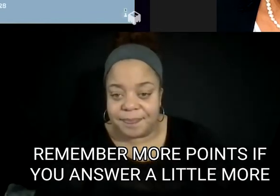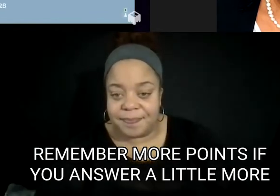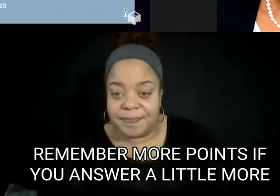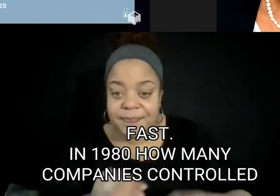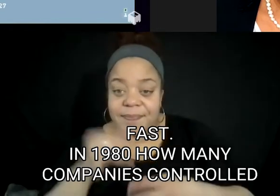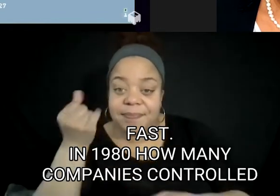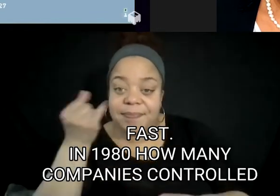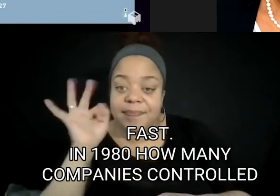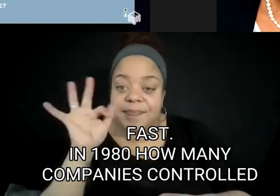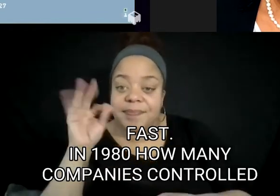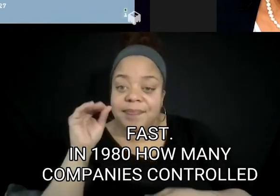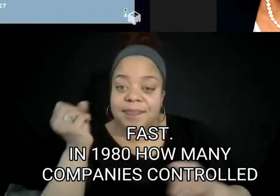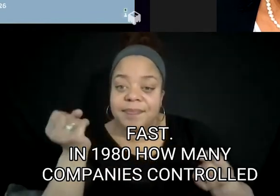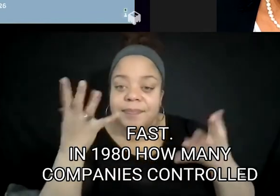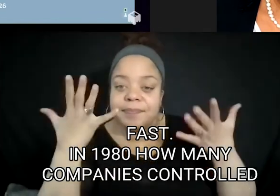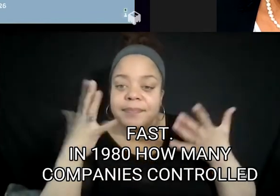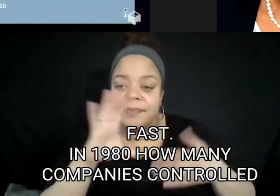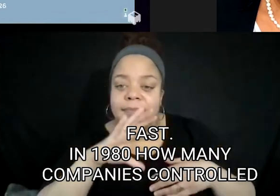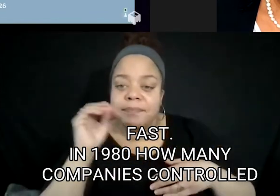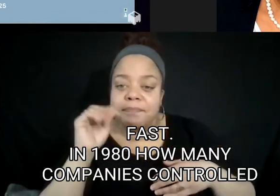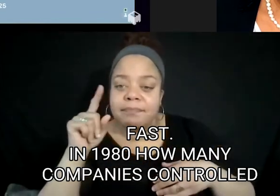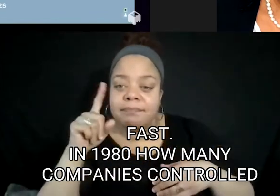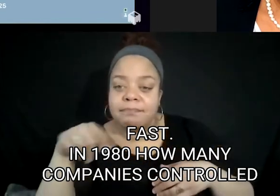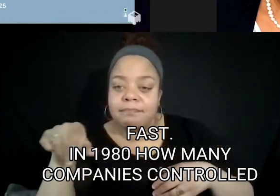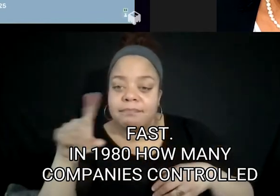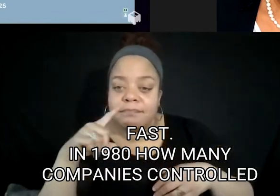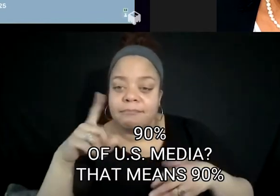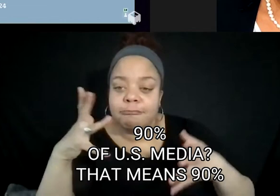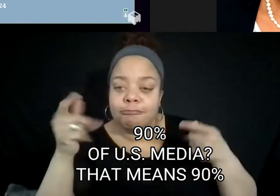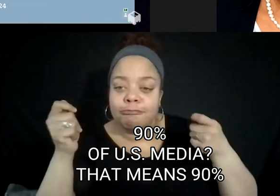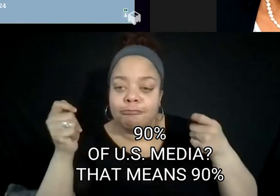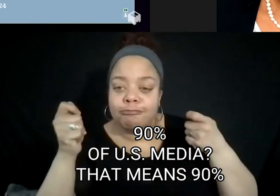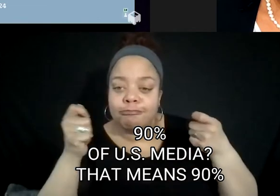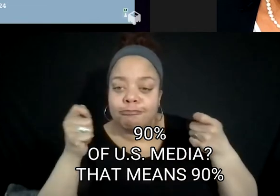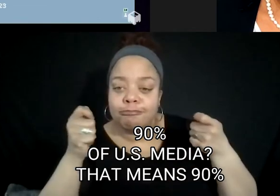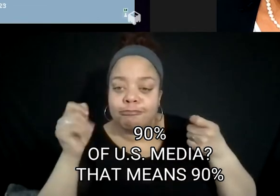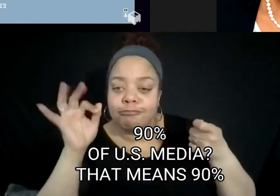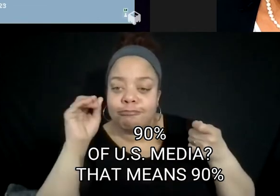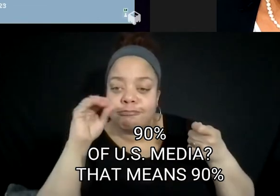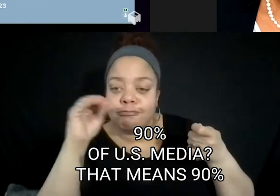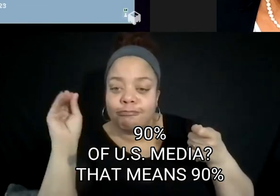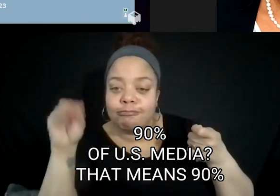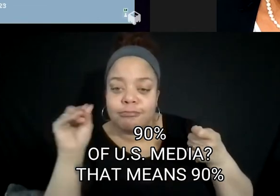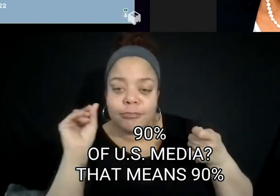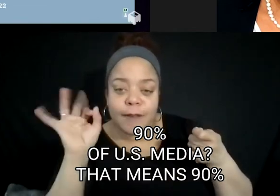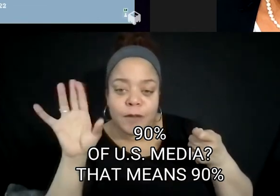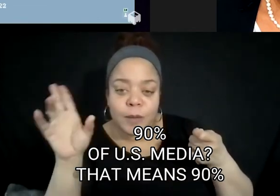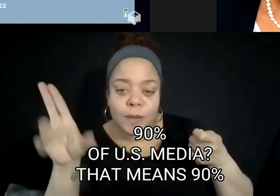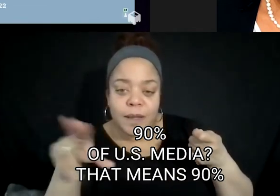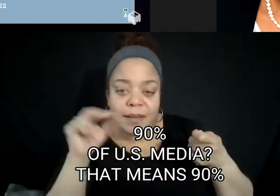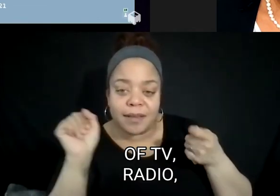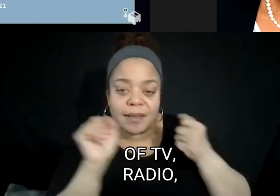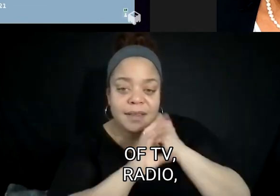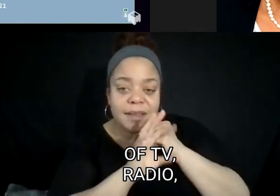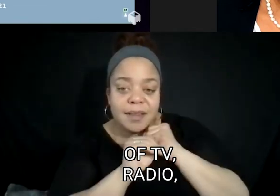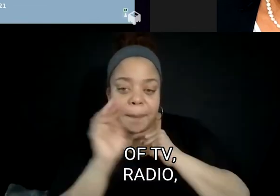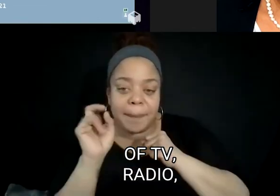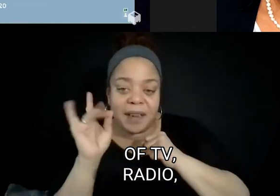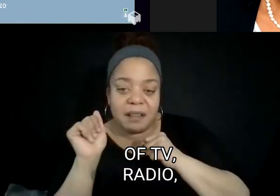media? That means 90% of TV, radio, newspapers, magazine. Was it 50